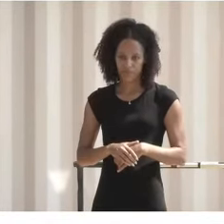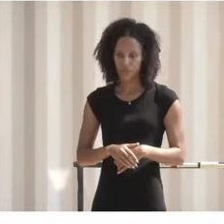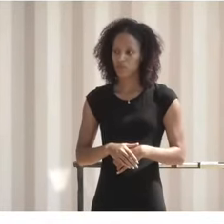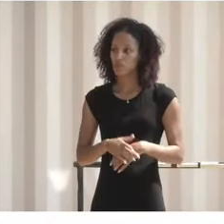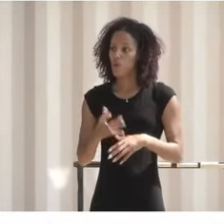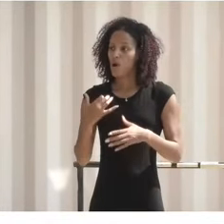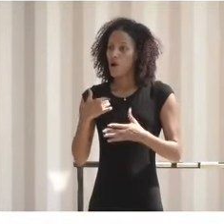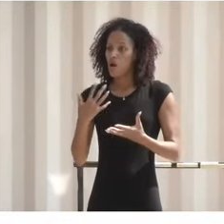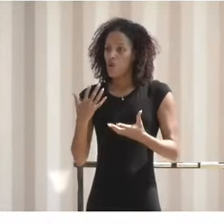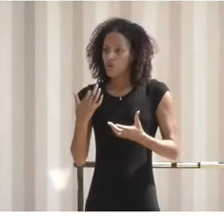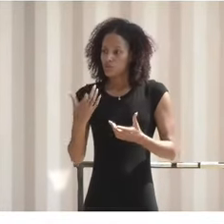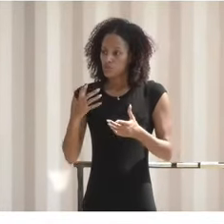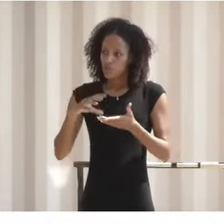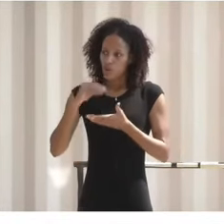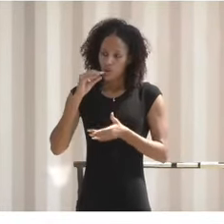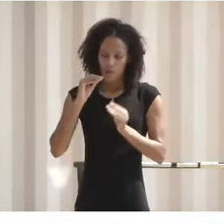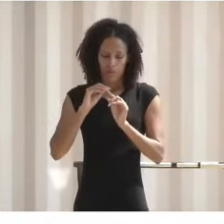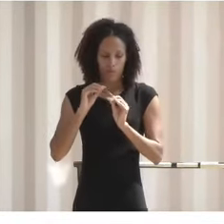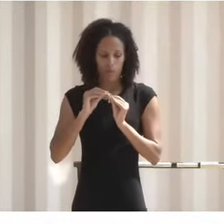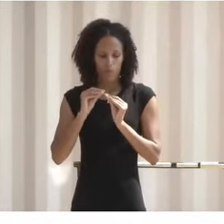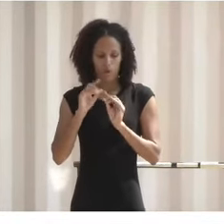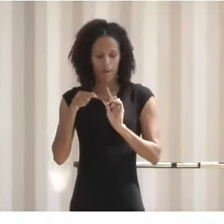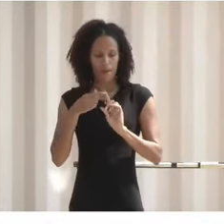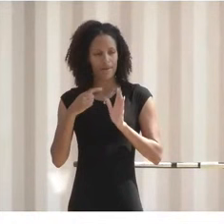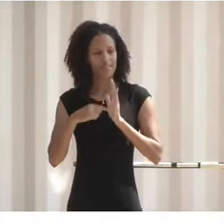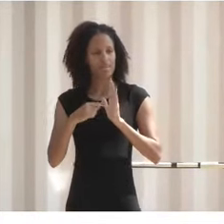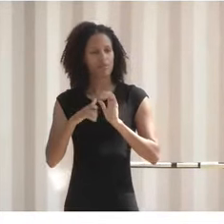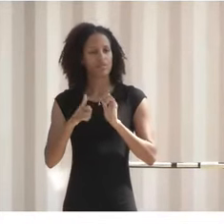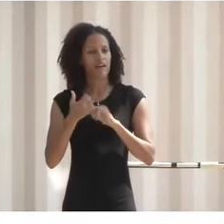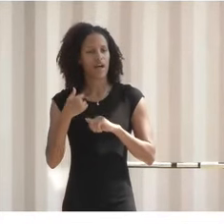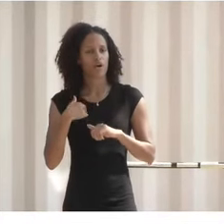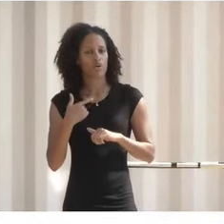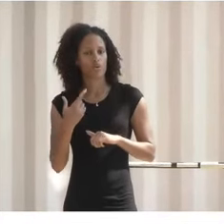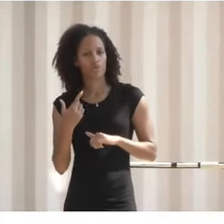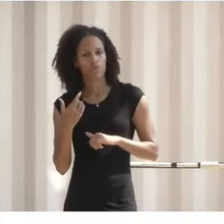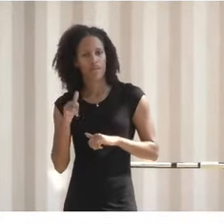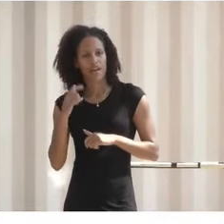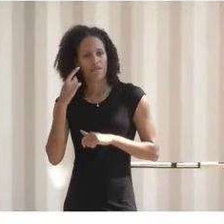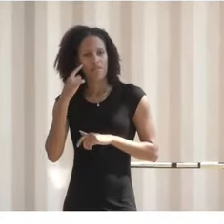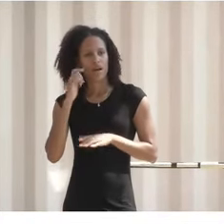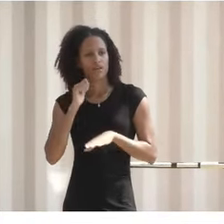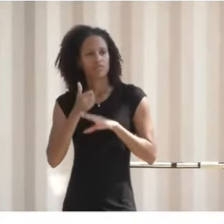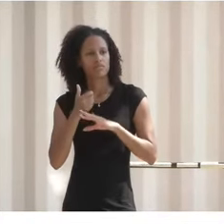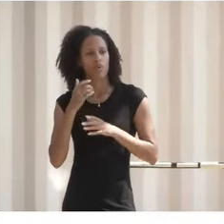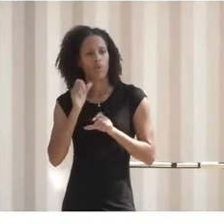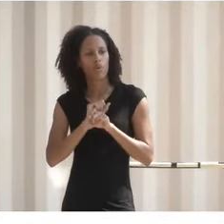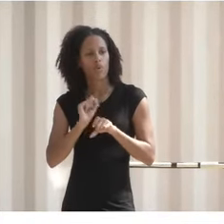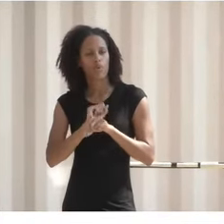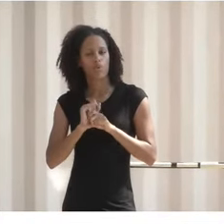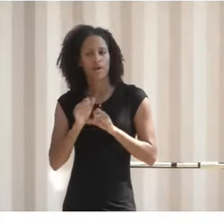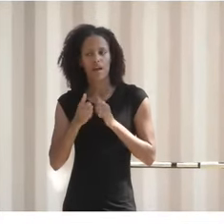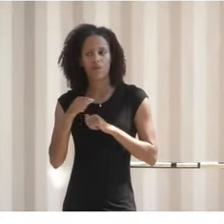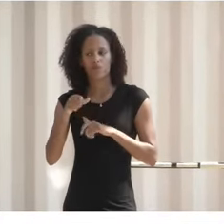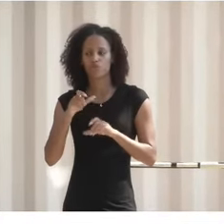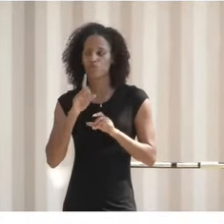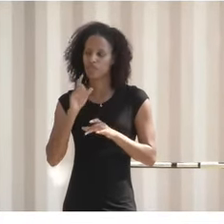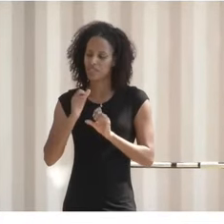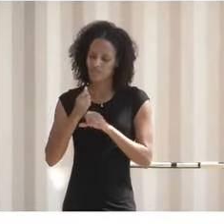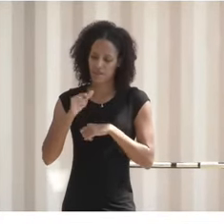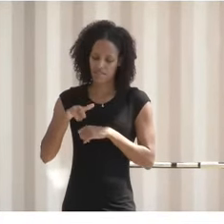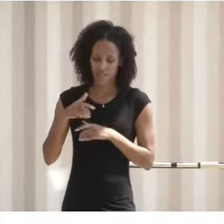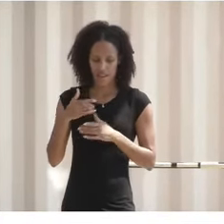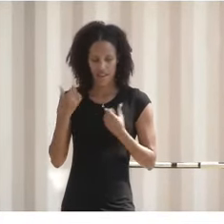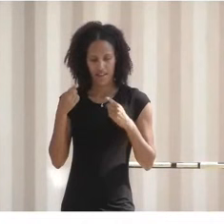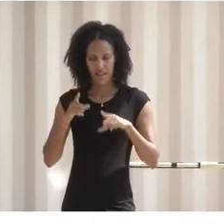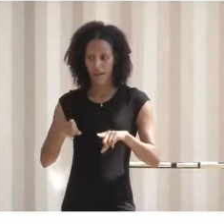I would love to know some more examples of how that mindset works, and, you know, how do you really make that happen, the